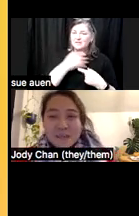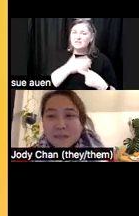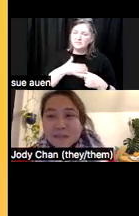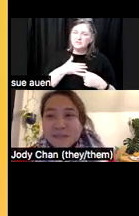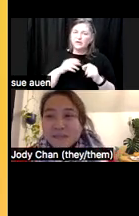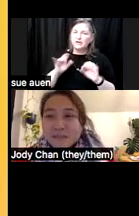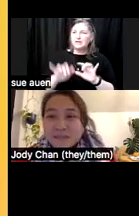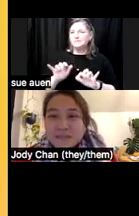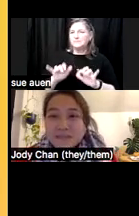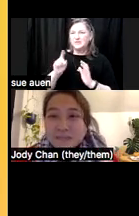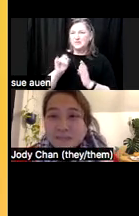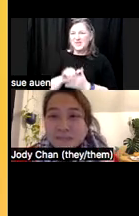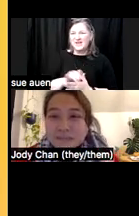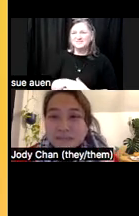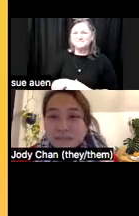that.